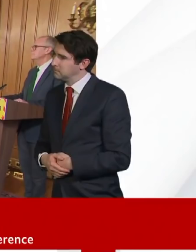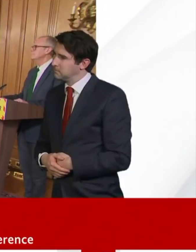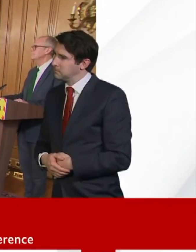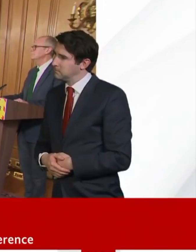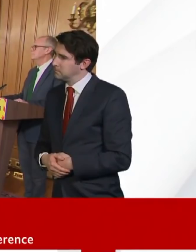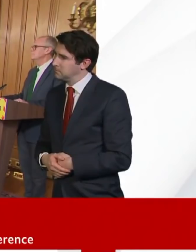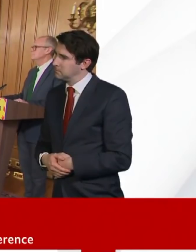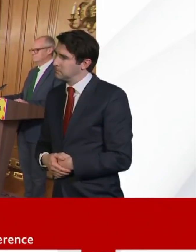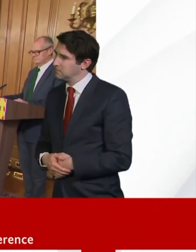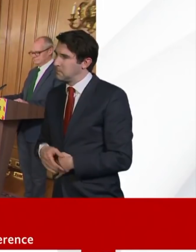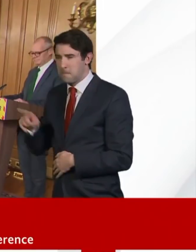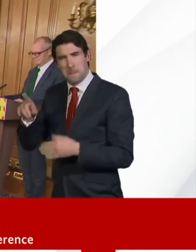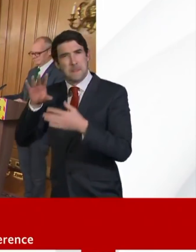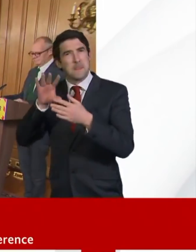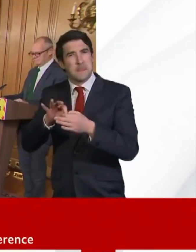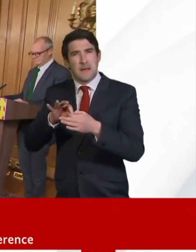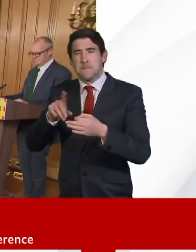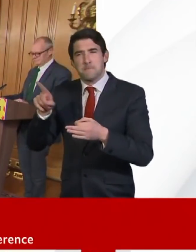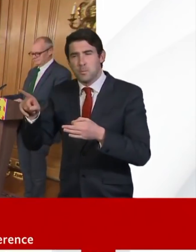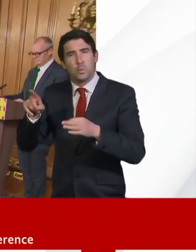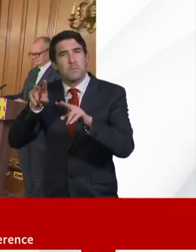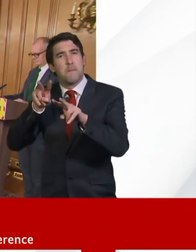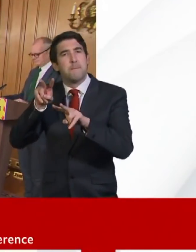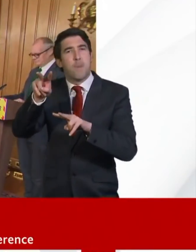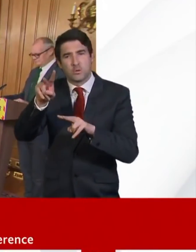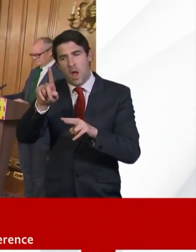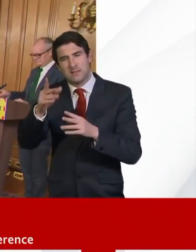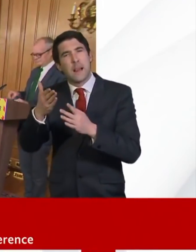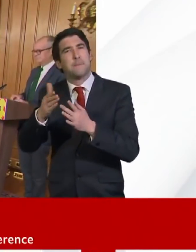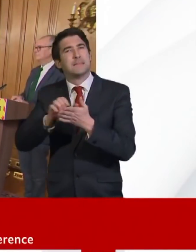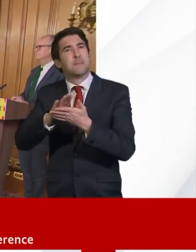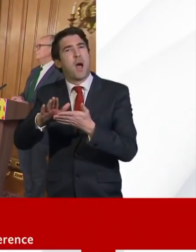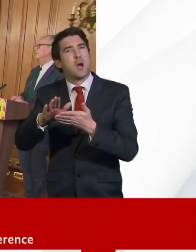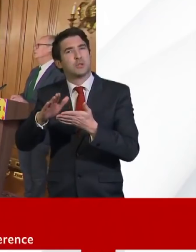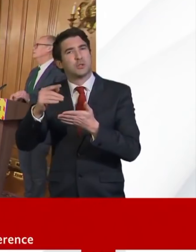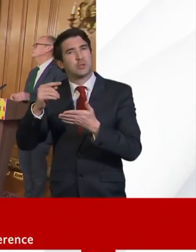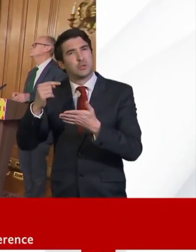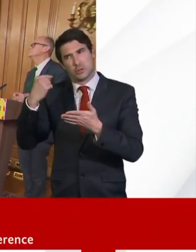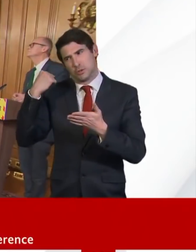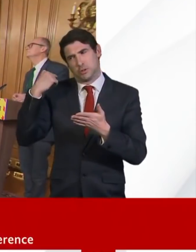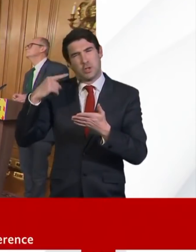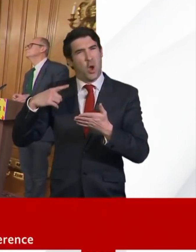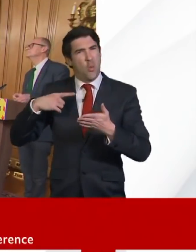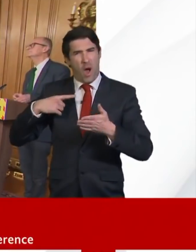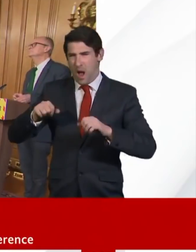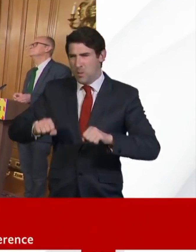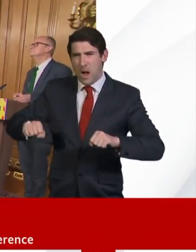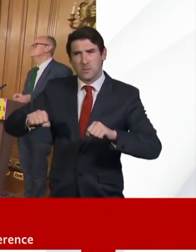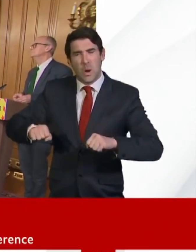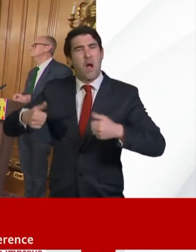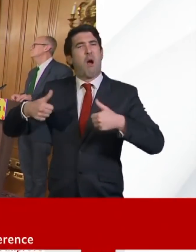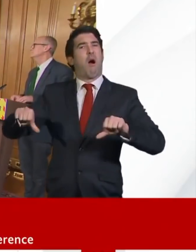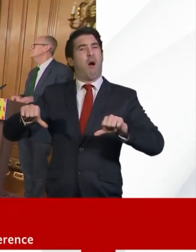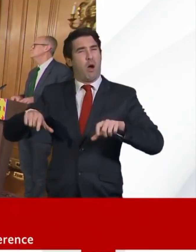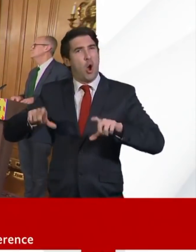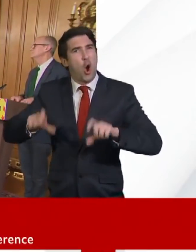And for Chris Whitty, if I could ask, Britain created a coronavirus test on January the 10th. Why did it take more than 2 months to contact